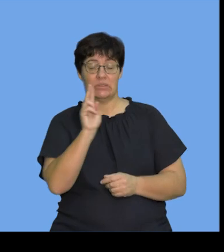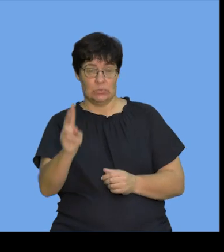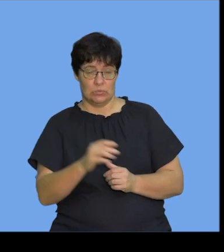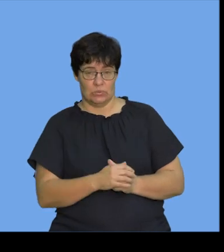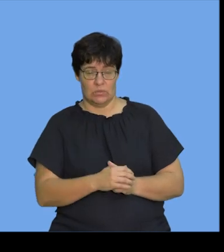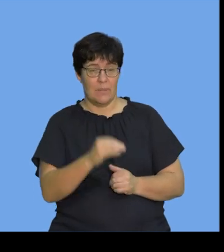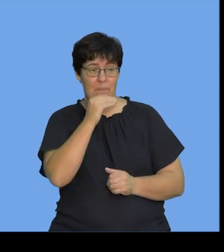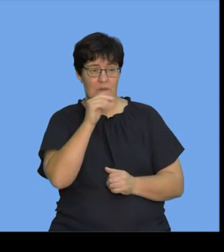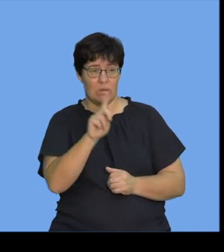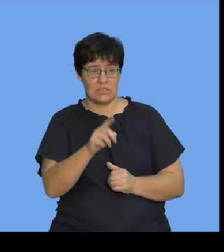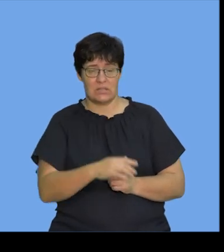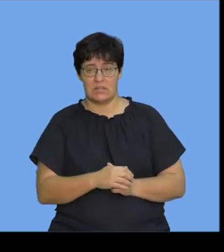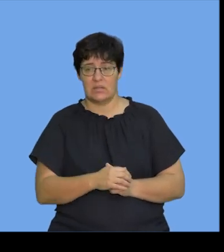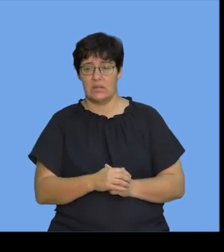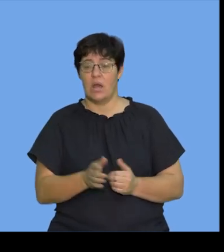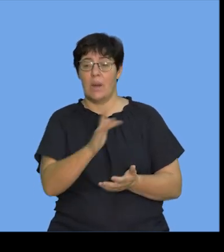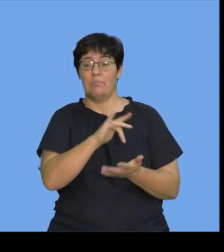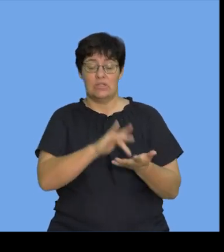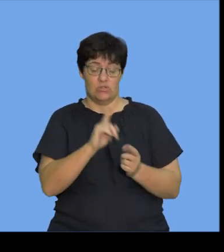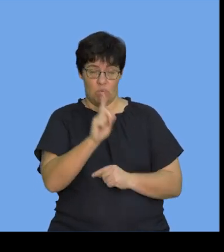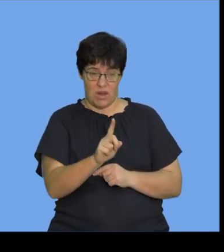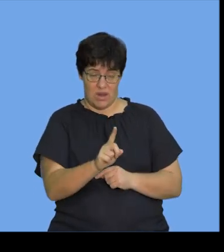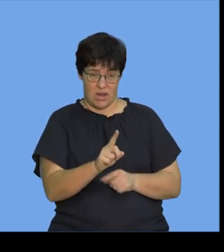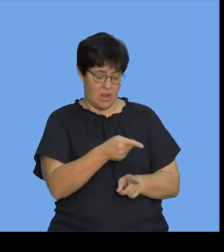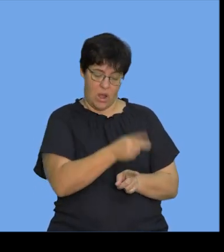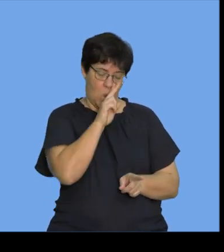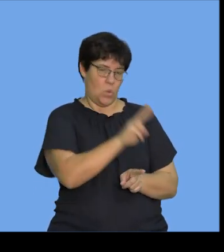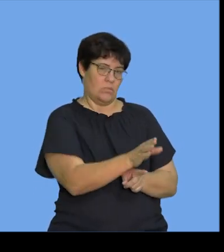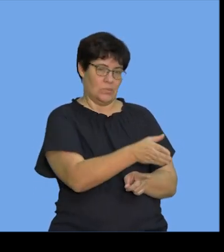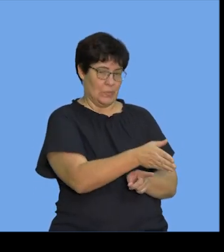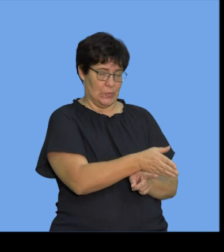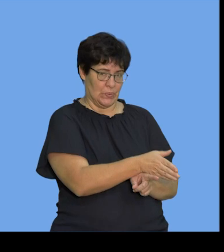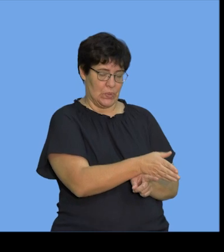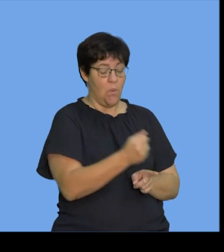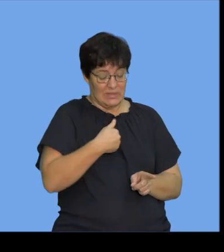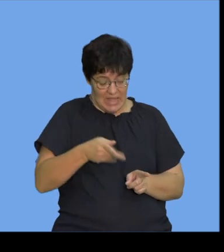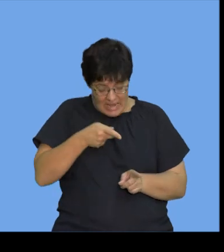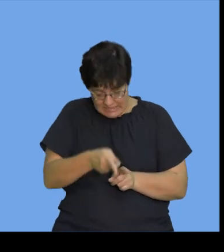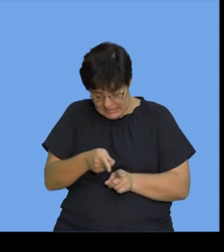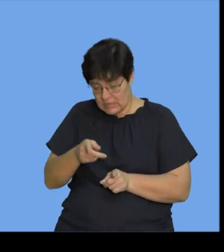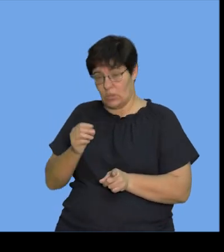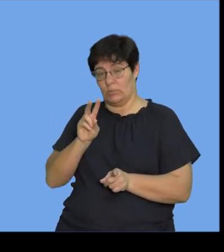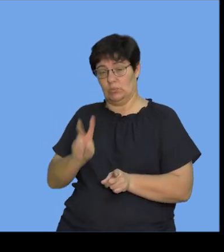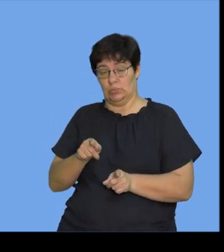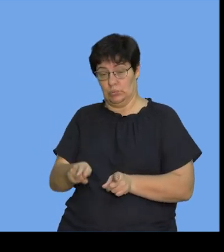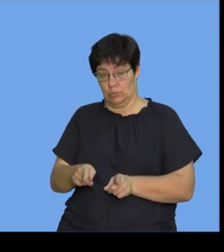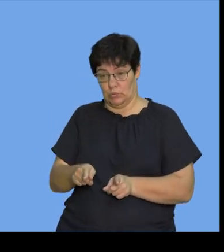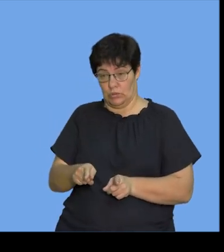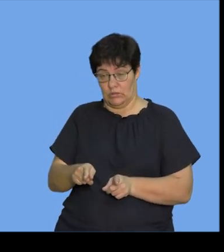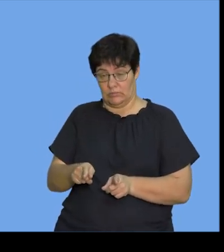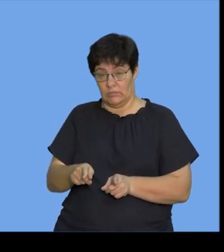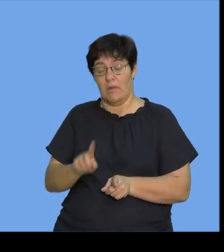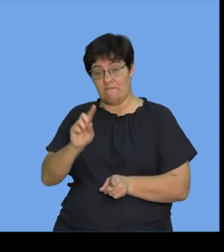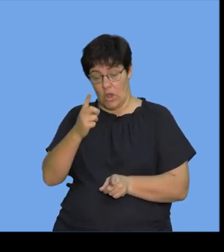that mean? It means position number 1, we don't look at it. We only start at position number 2. That's where my first term is going